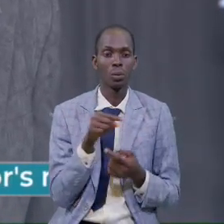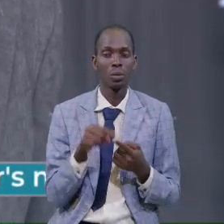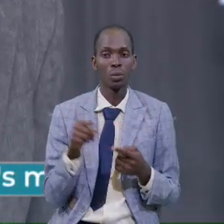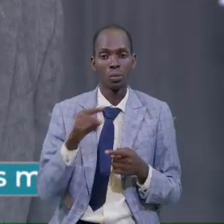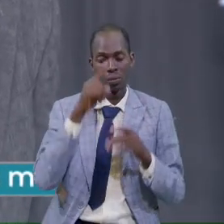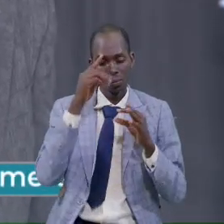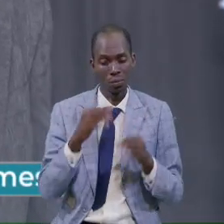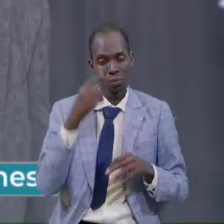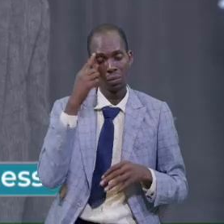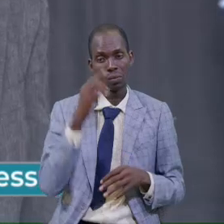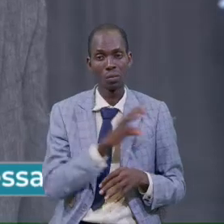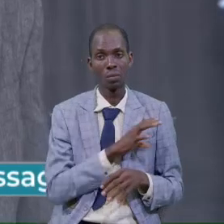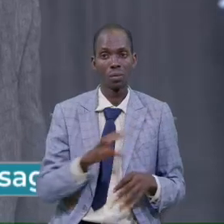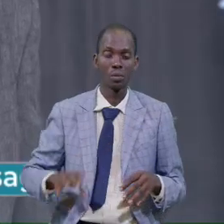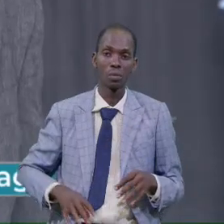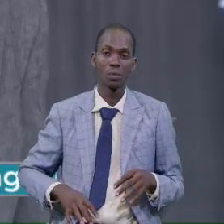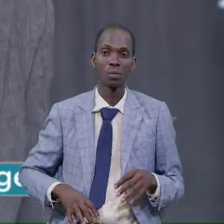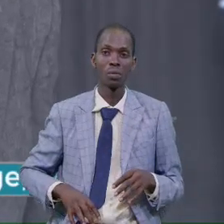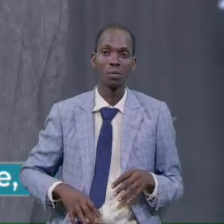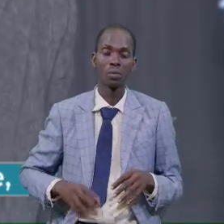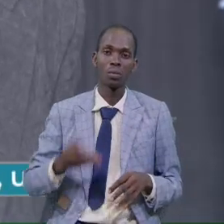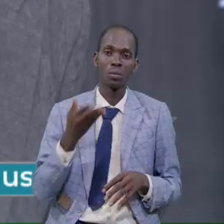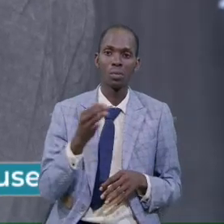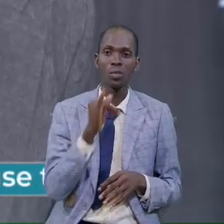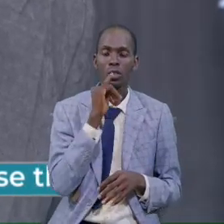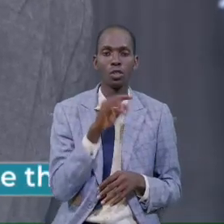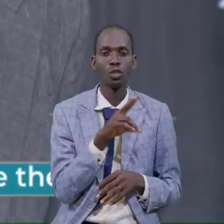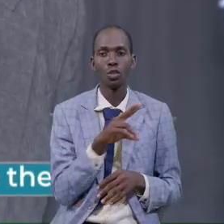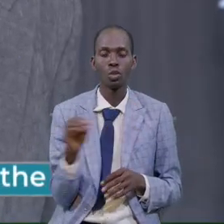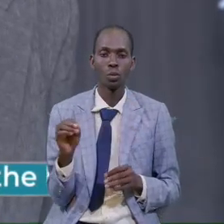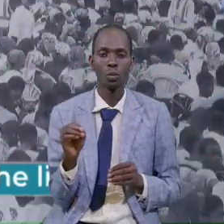truth, there's no room for lie.